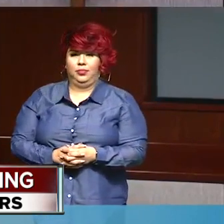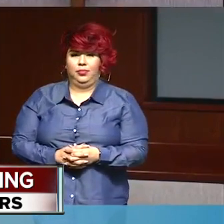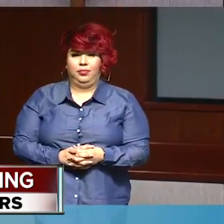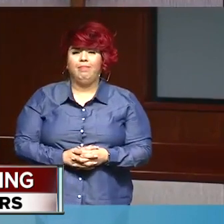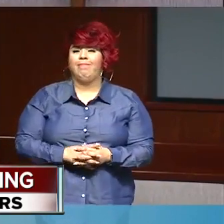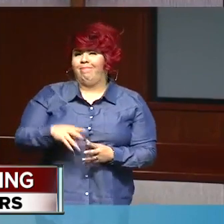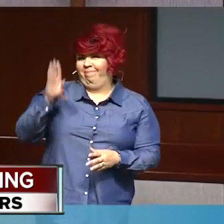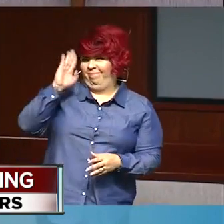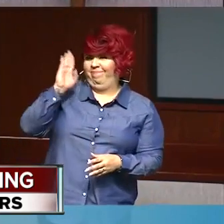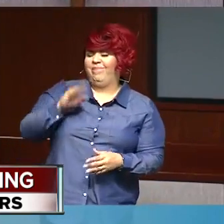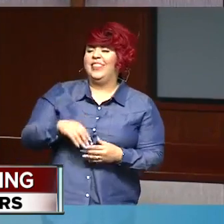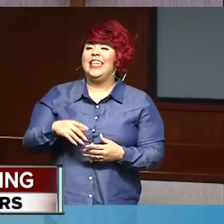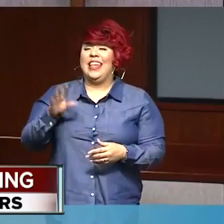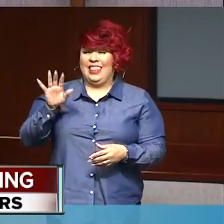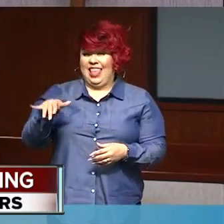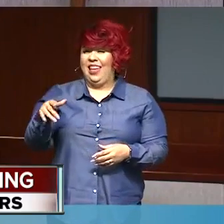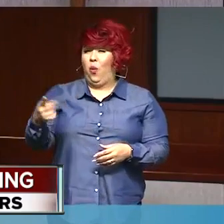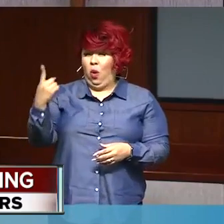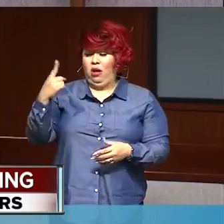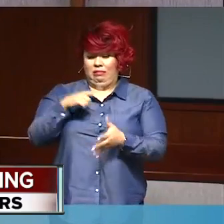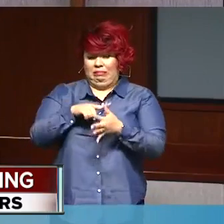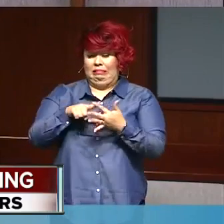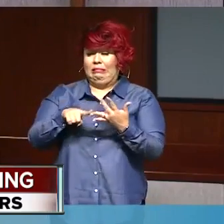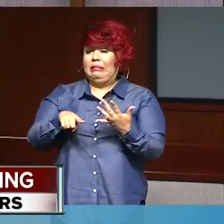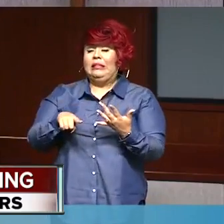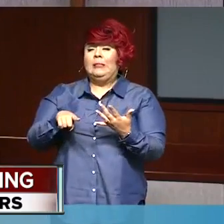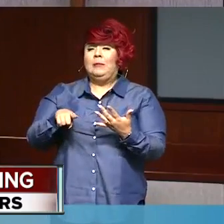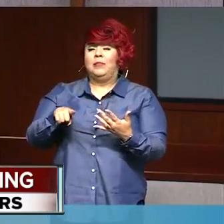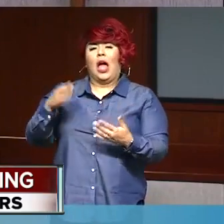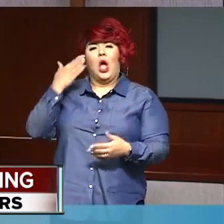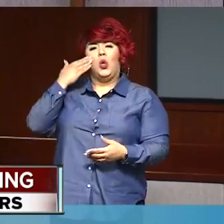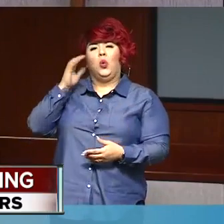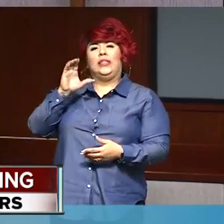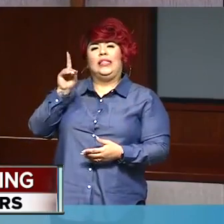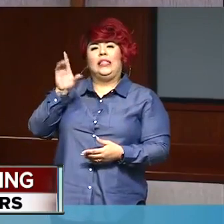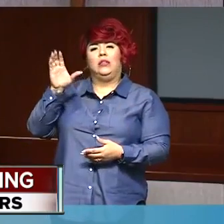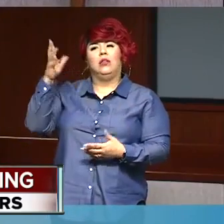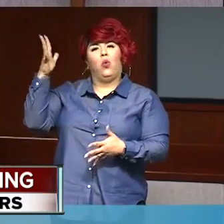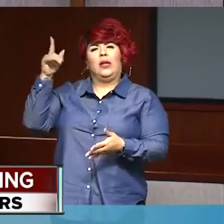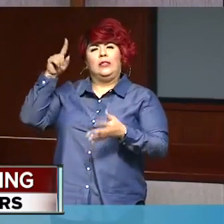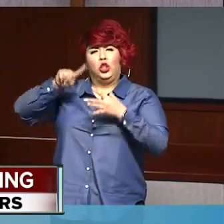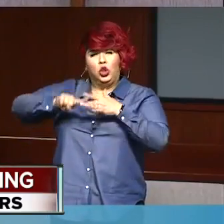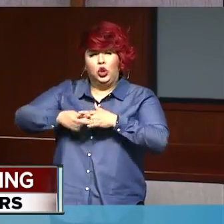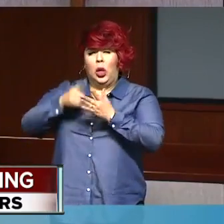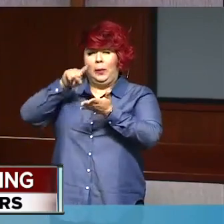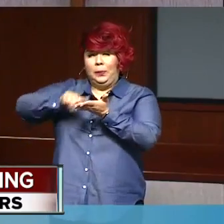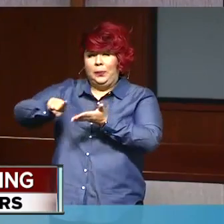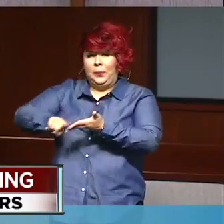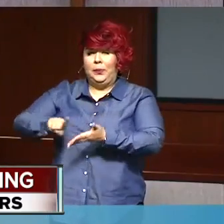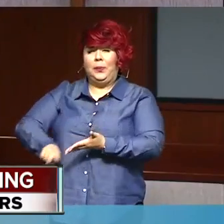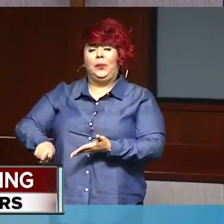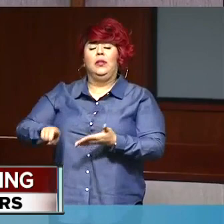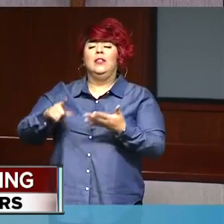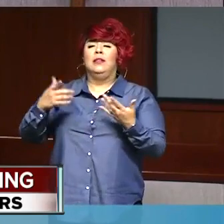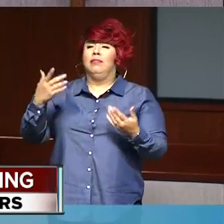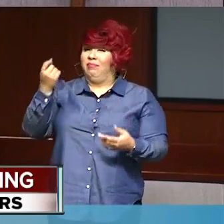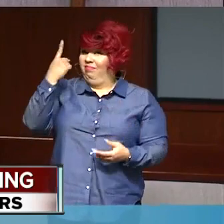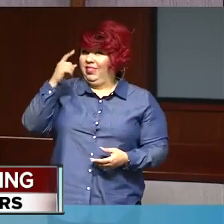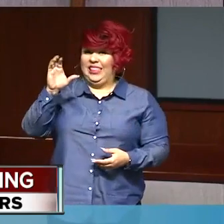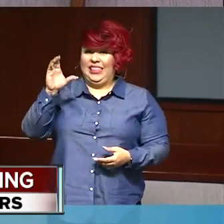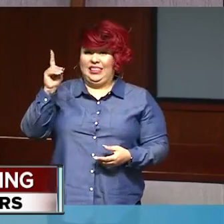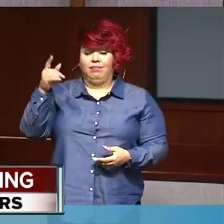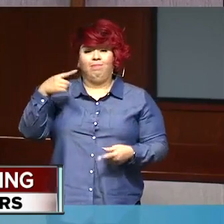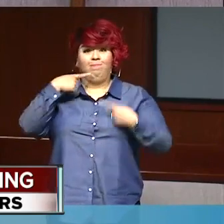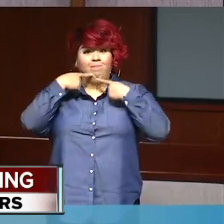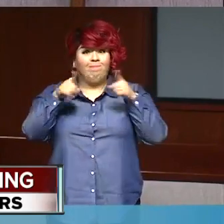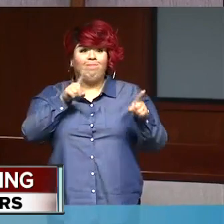Hi, Ralph. This is one of many things that we know CDC has been looking into. There has not been any specifics from CDC yet at this